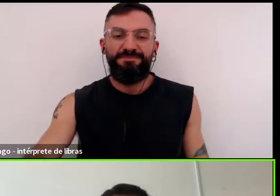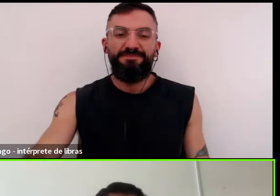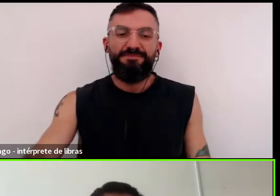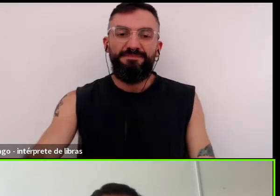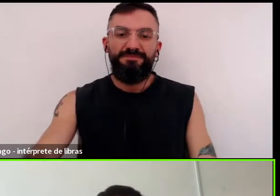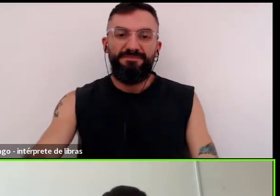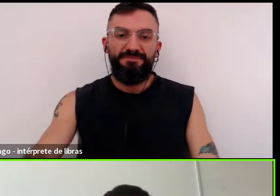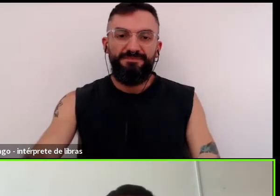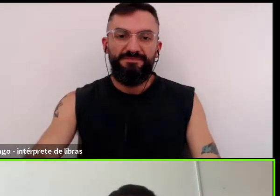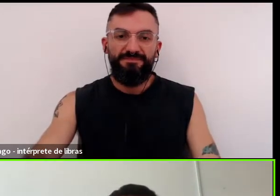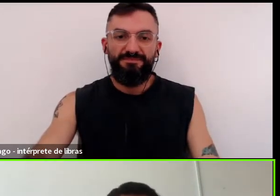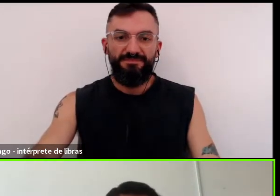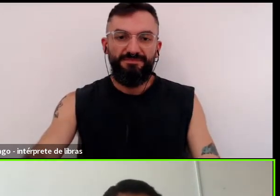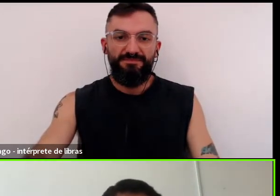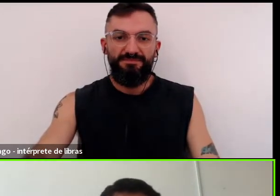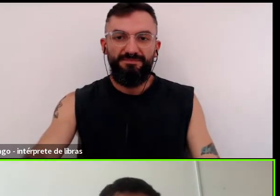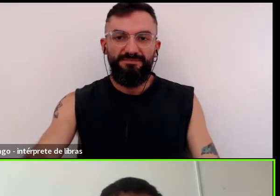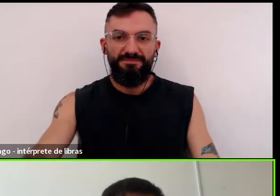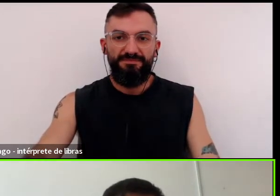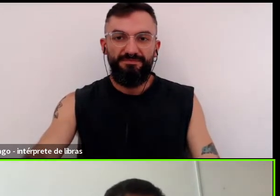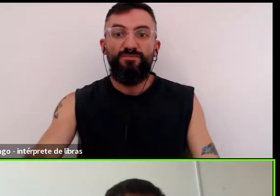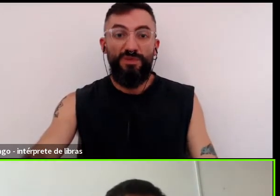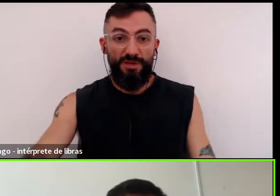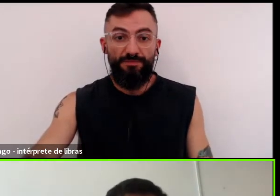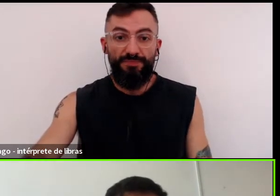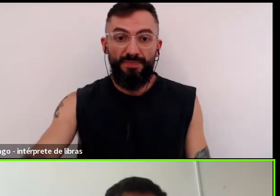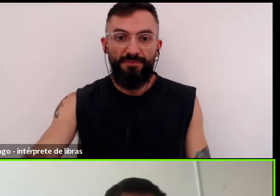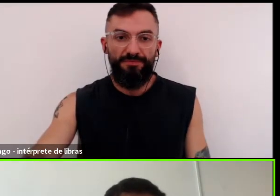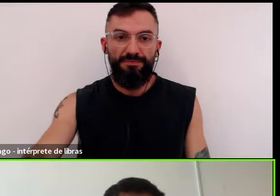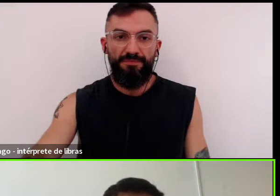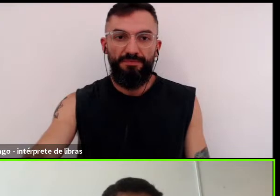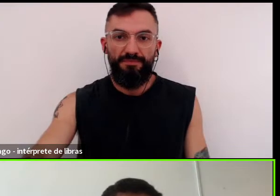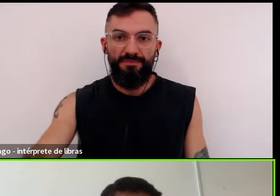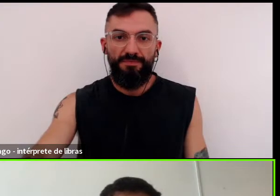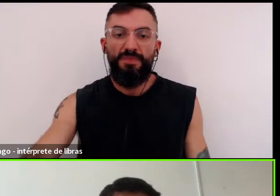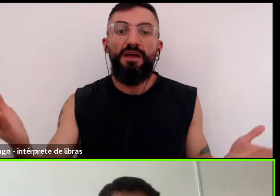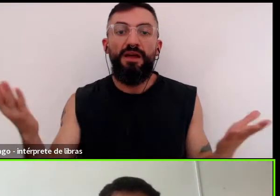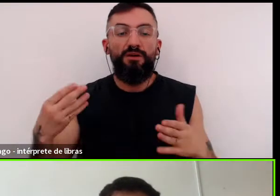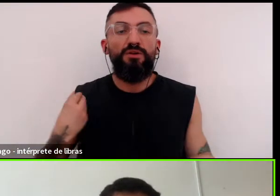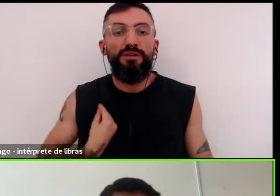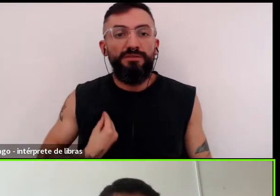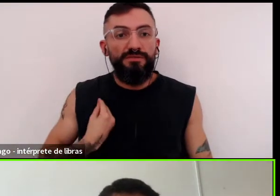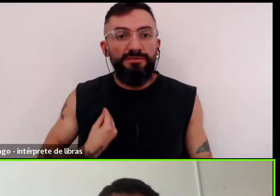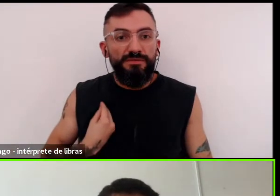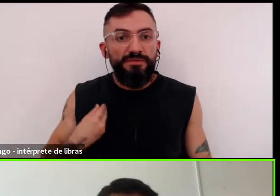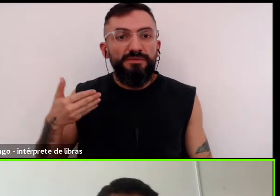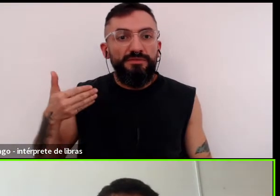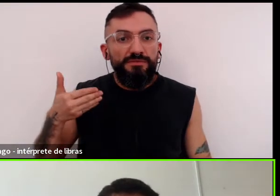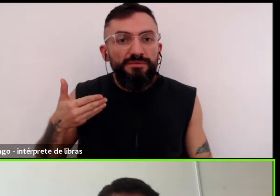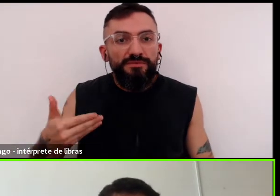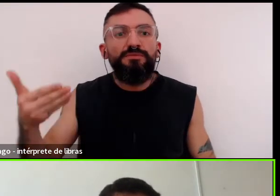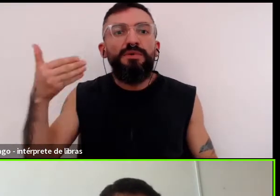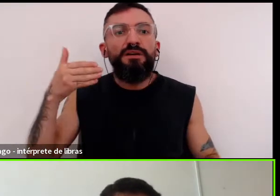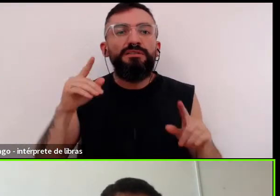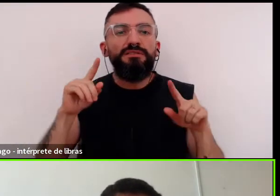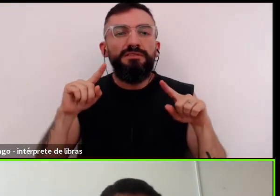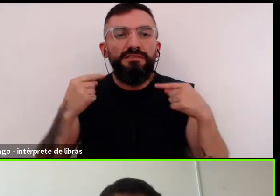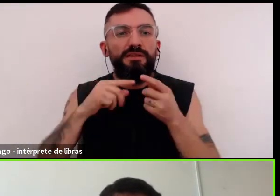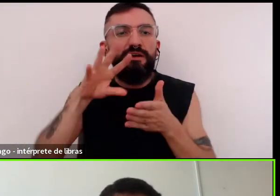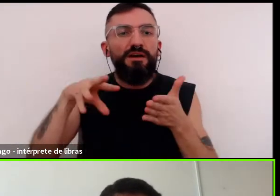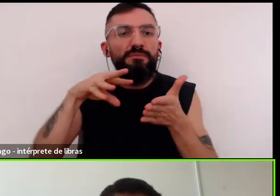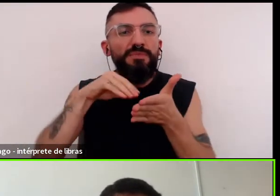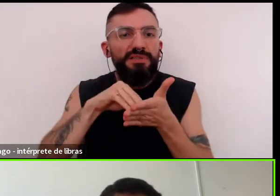So, hello everybody. The Brazilian Association of Linguistics, ABRALIN, is in partnership with